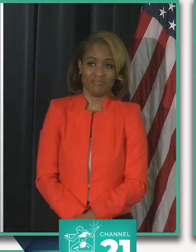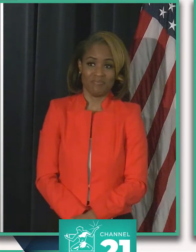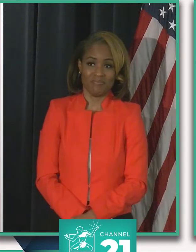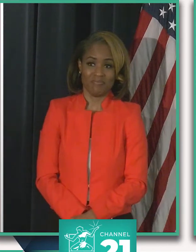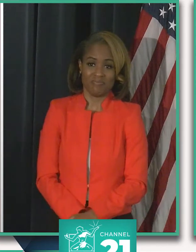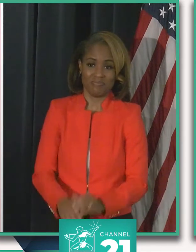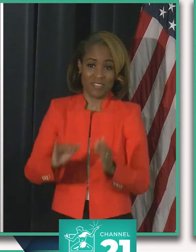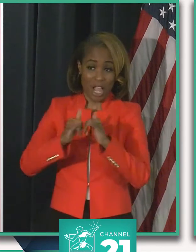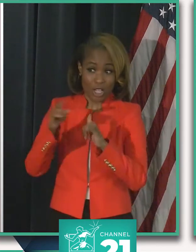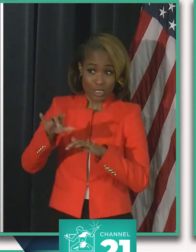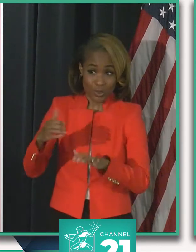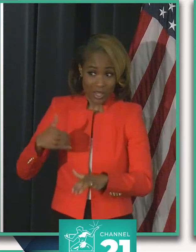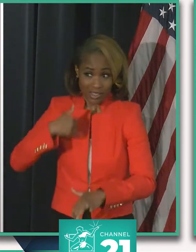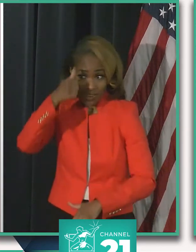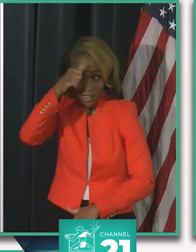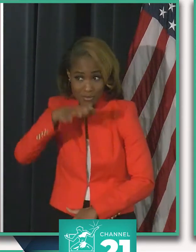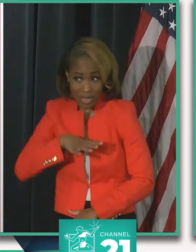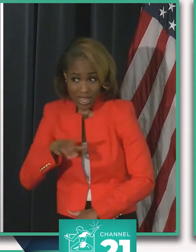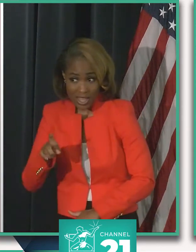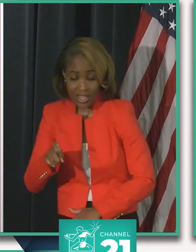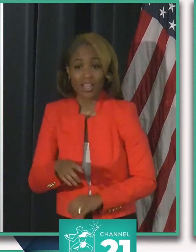How you doing, young man?